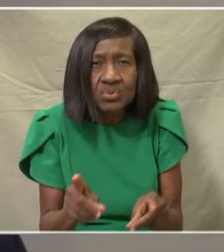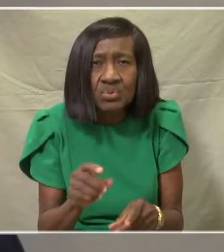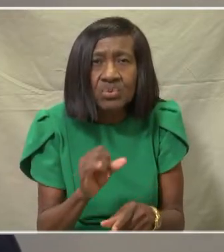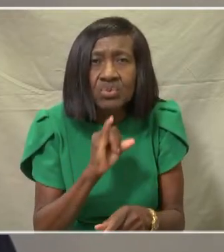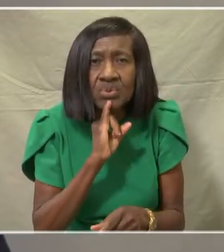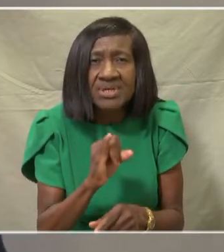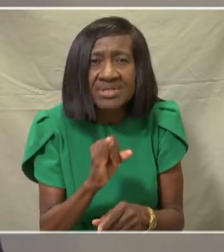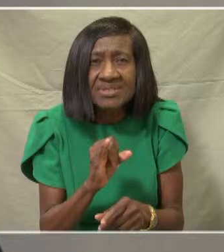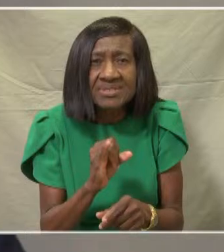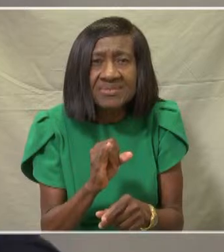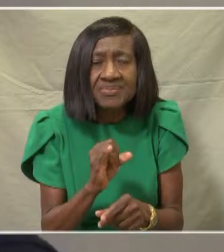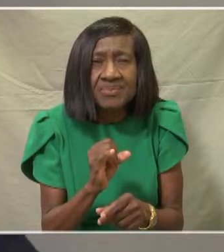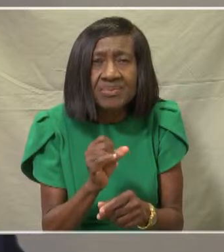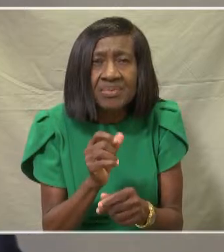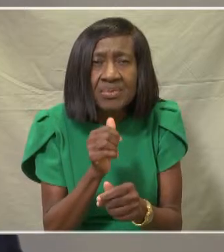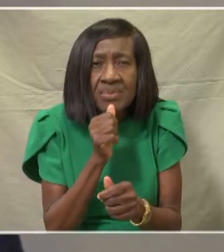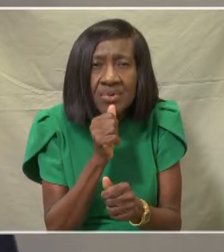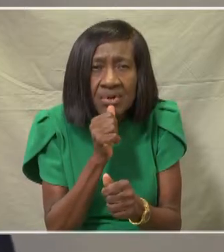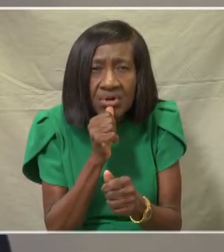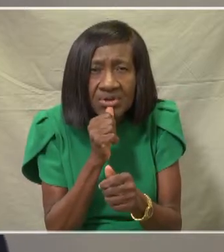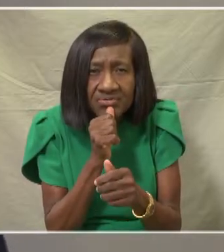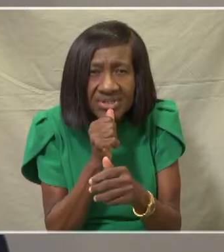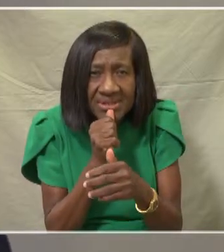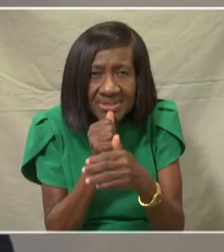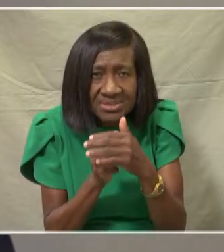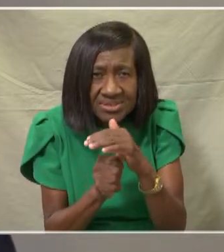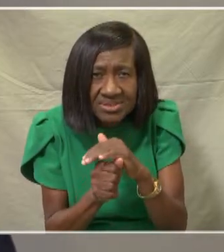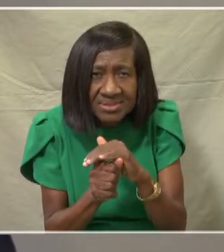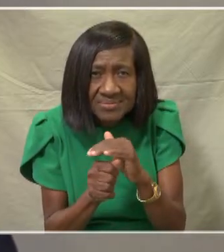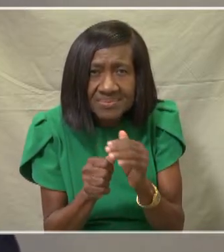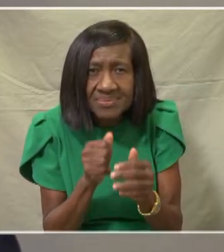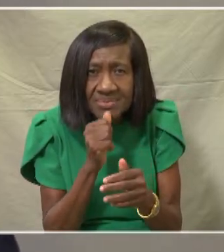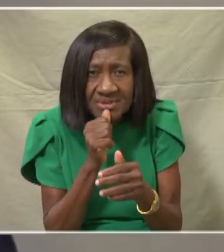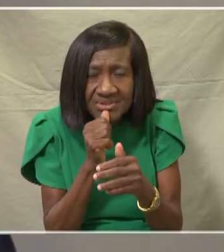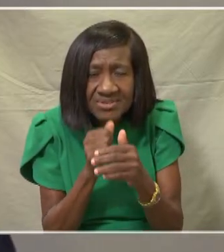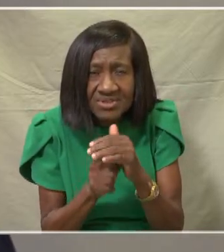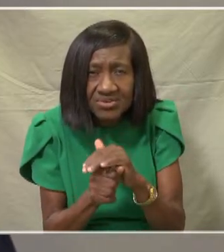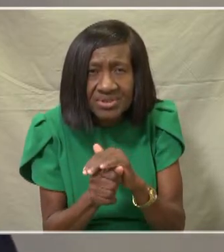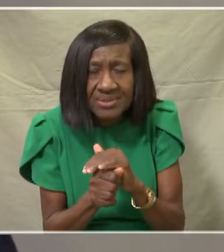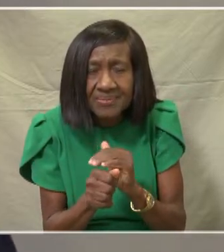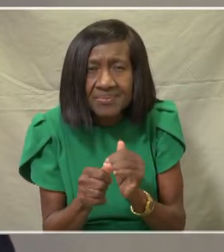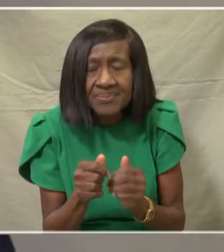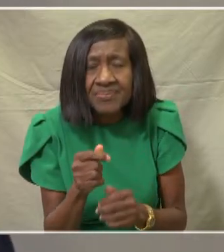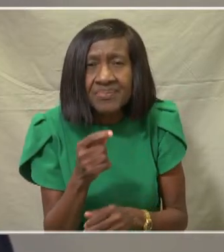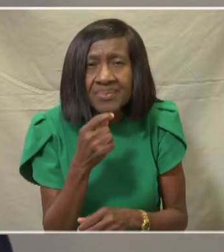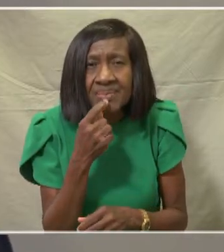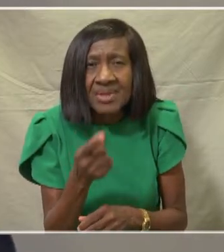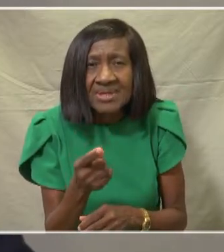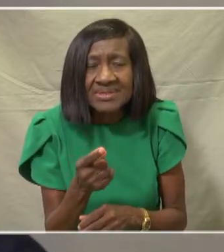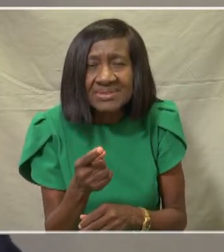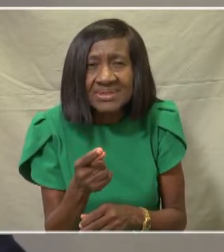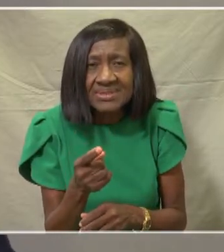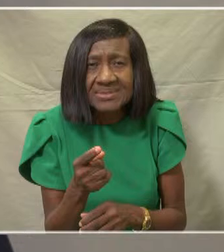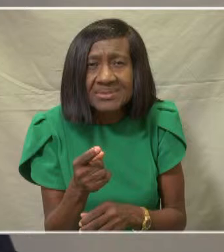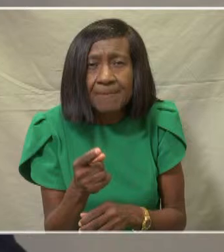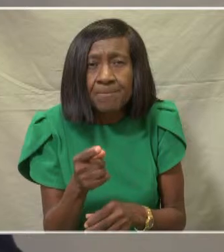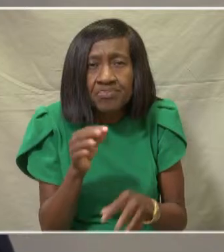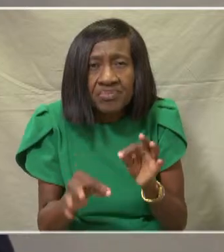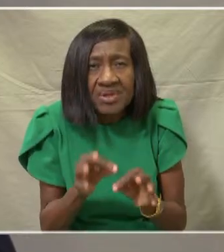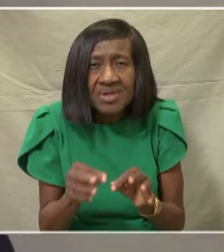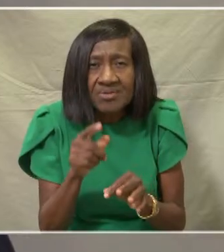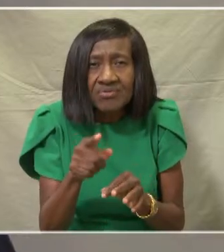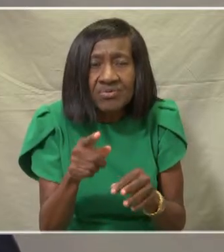twice already, so you can do that yourself. So there is a method of communication with us to report or